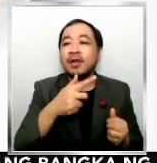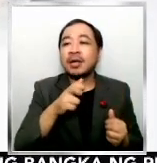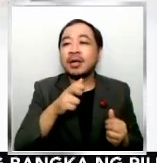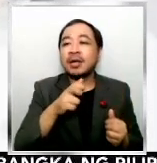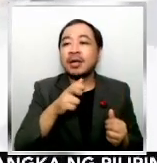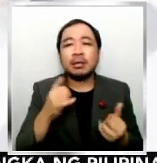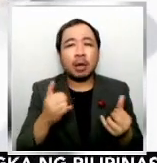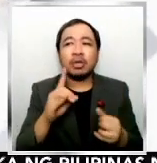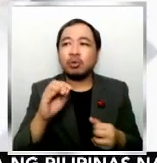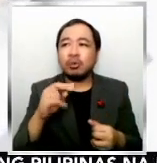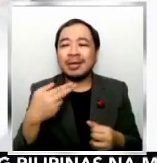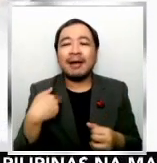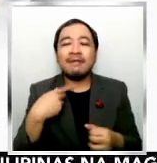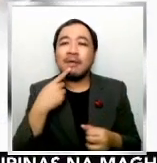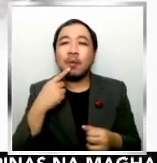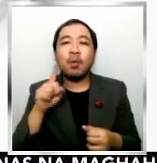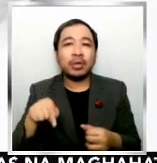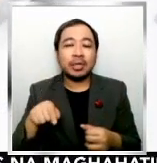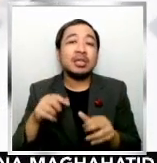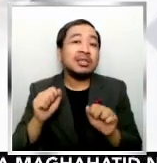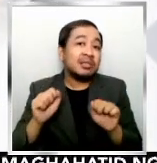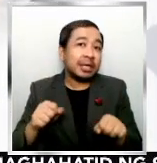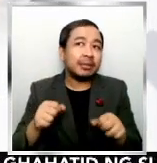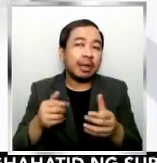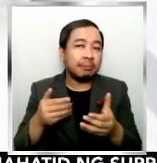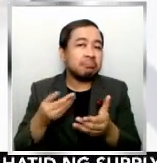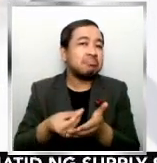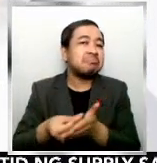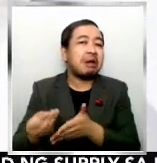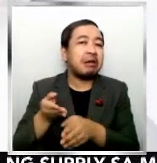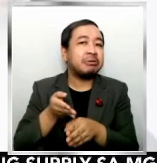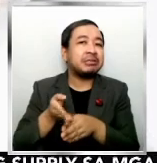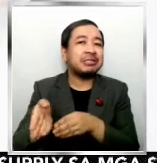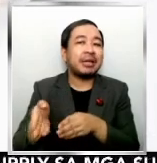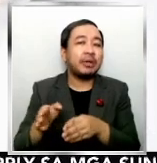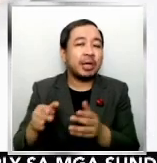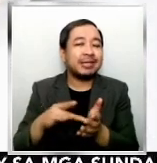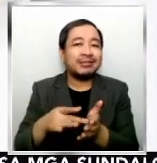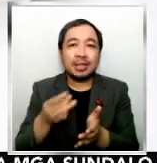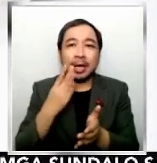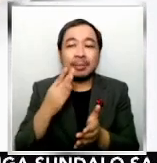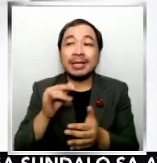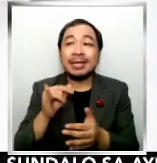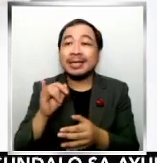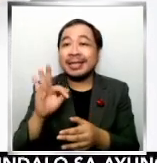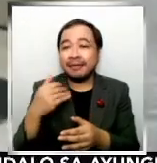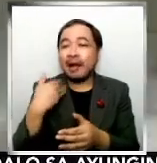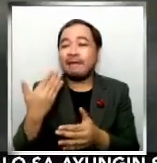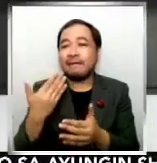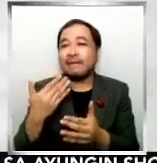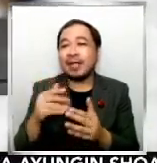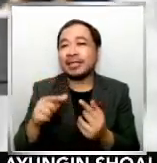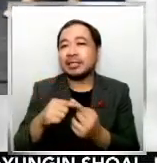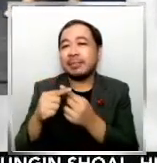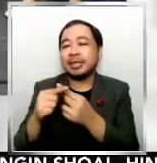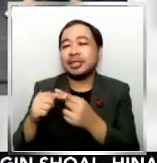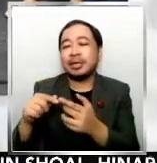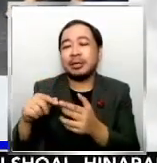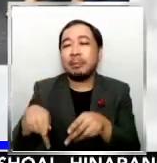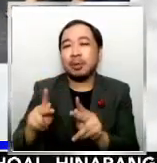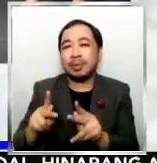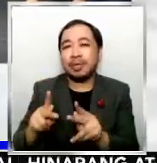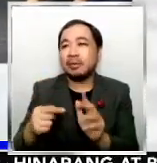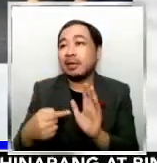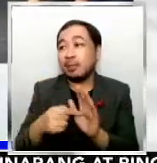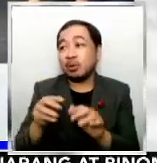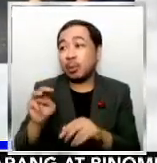diretsyong makakabili ng investigational drug ang mga ospital na may compassionate special permit tulad ng Molnupiravir. Ang dumating na